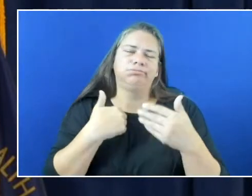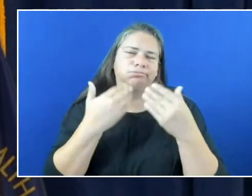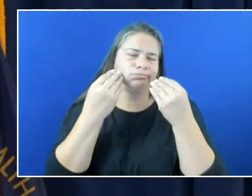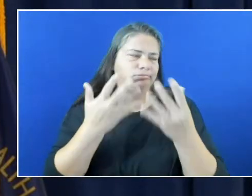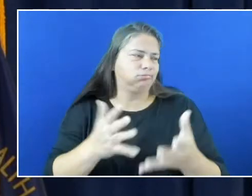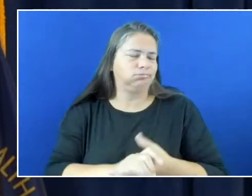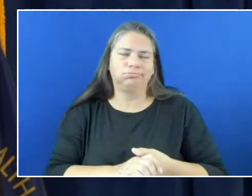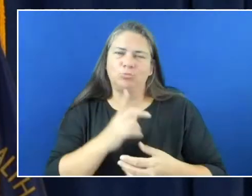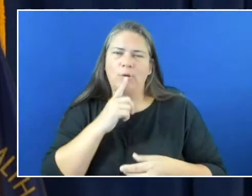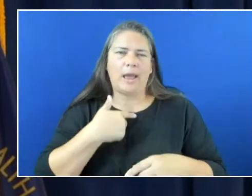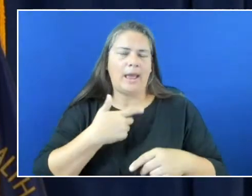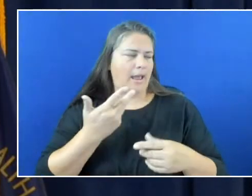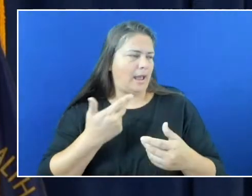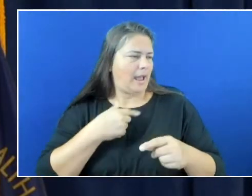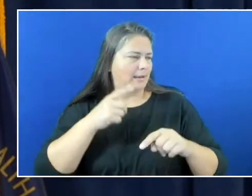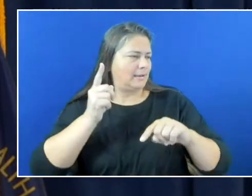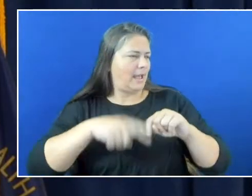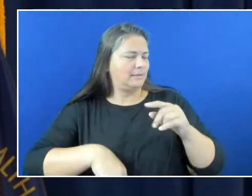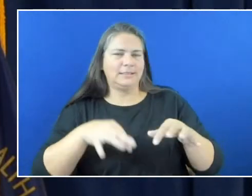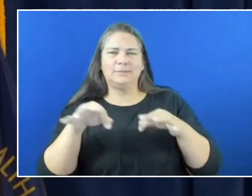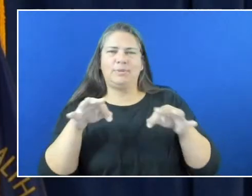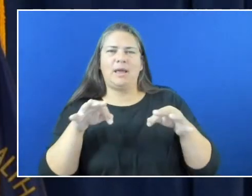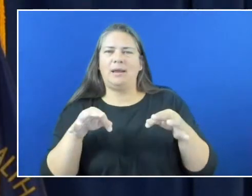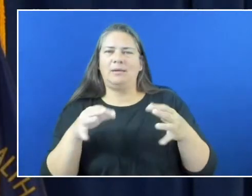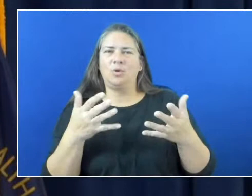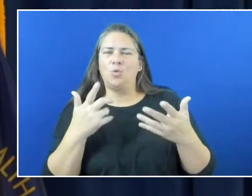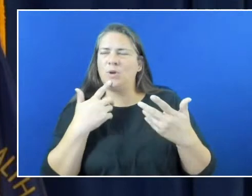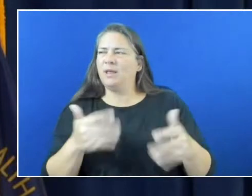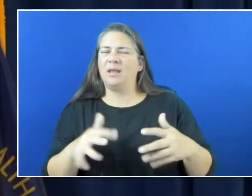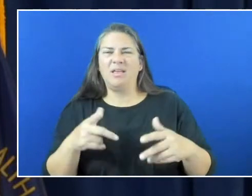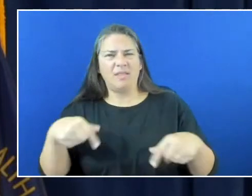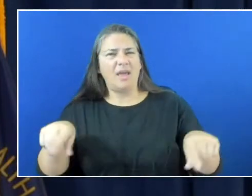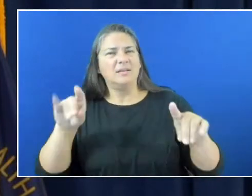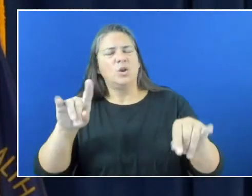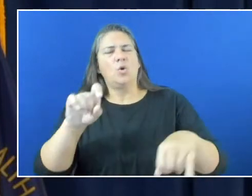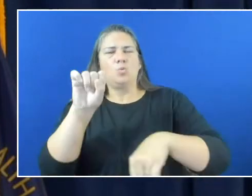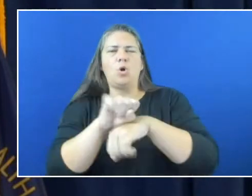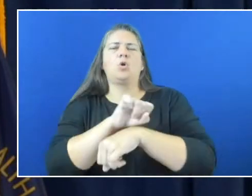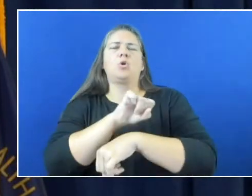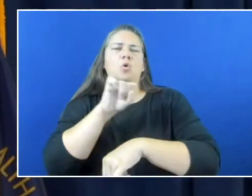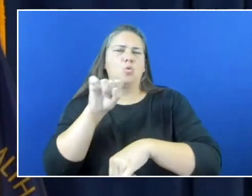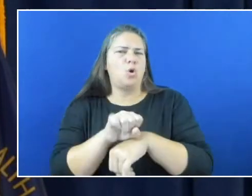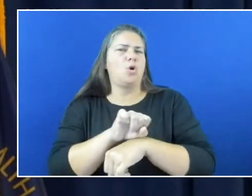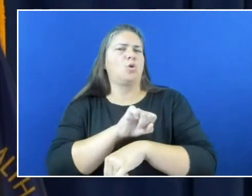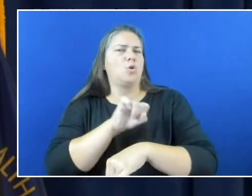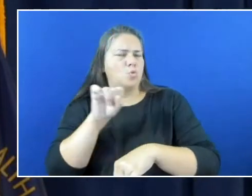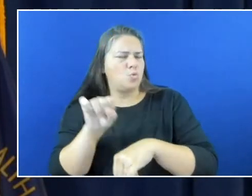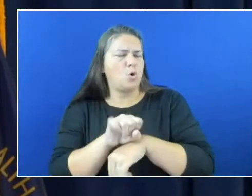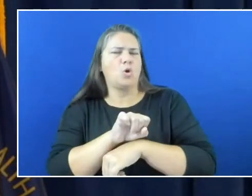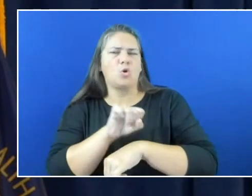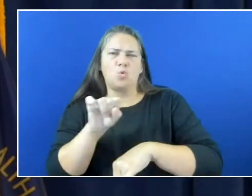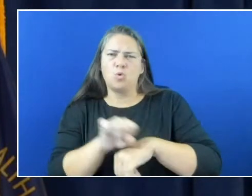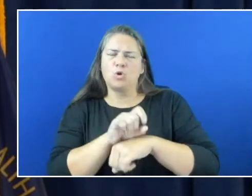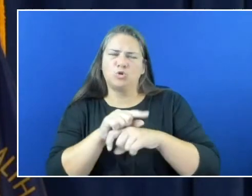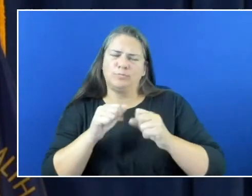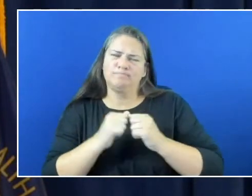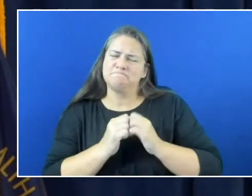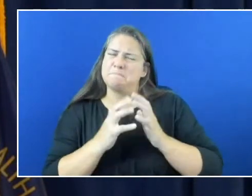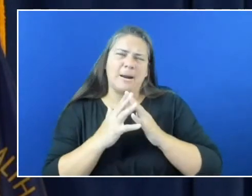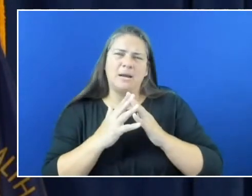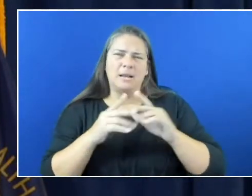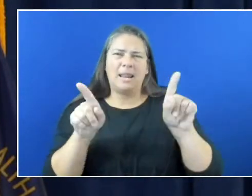how long folks have worked to get a operation like this, the size of it,